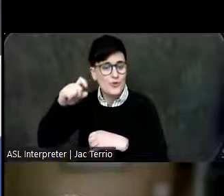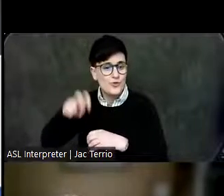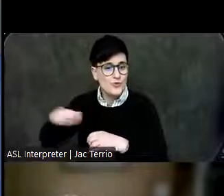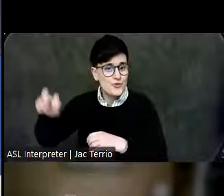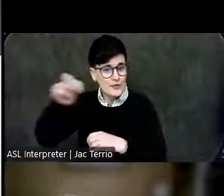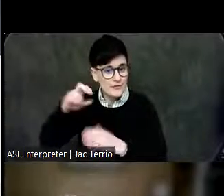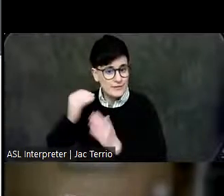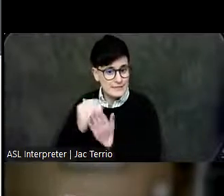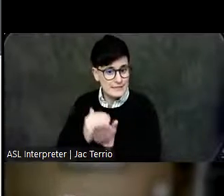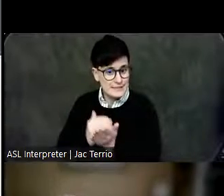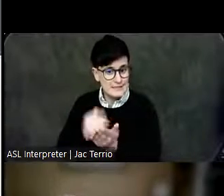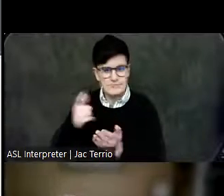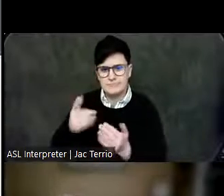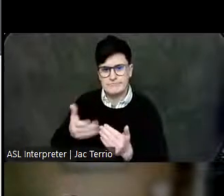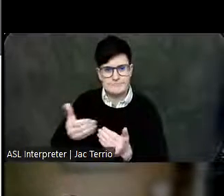So